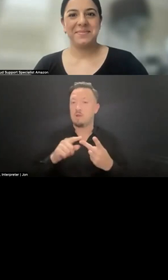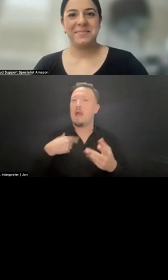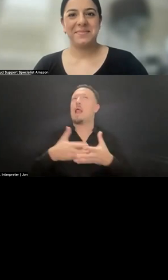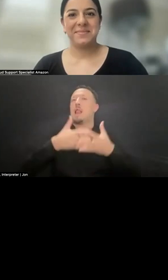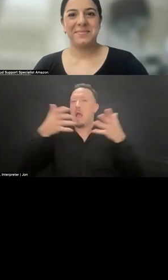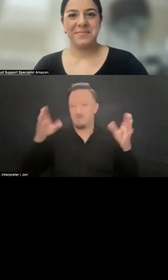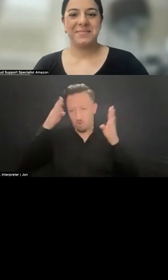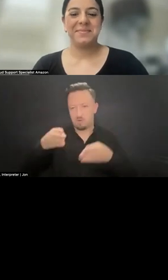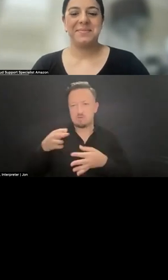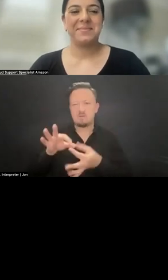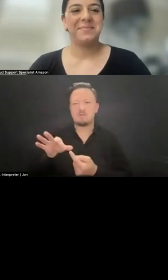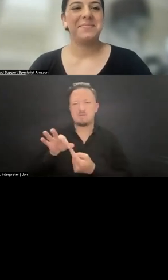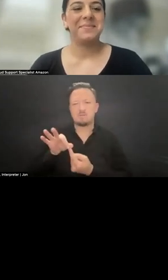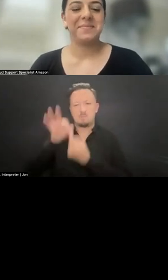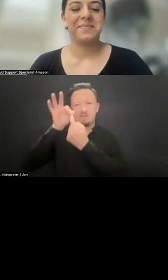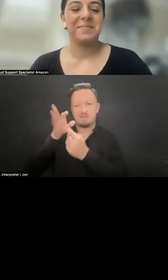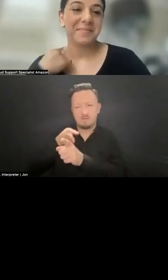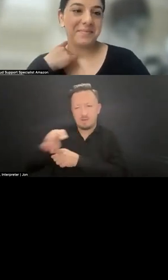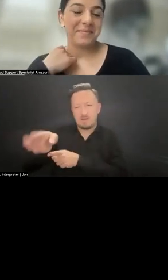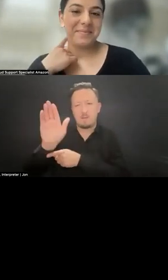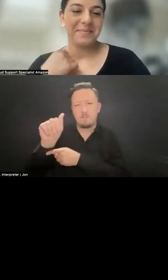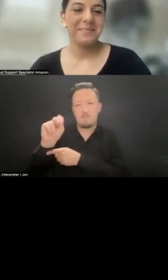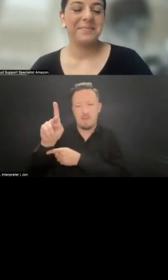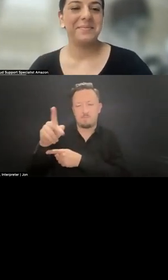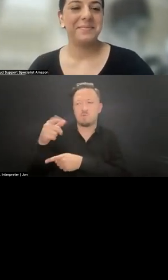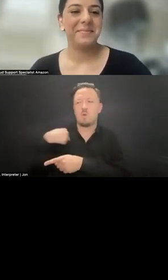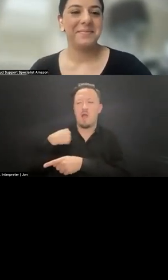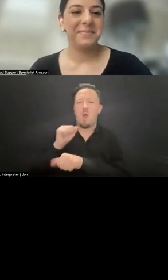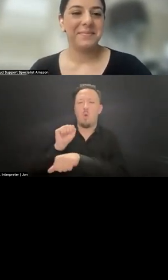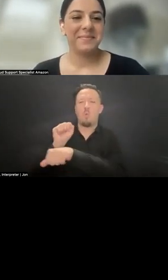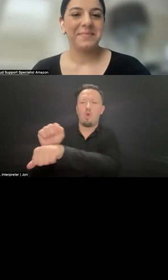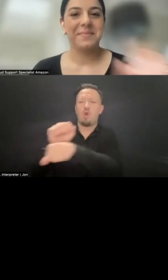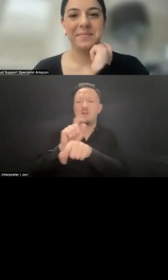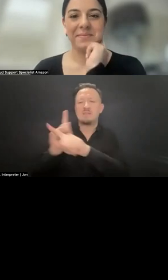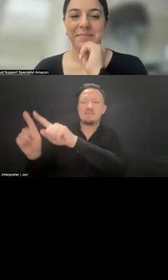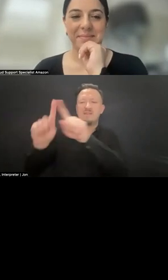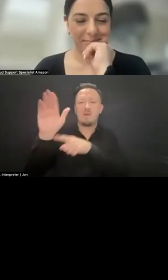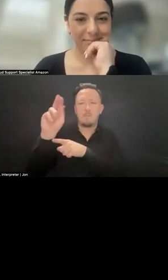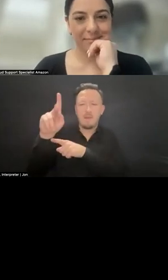environment that I'm working for as a consultant and other roles that I have,